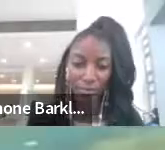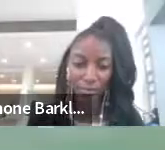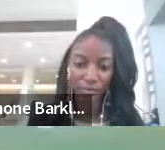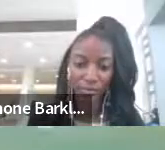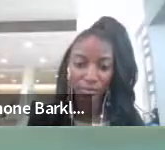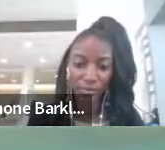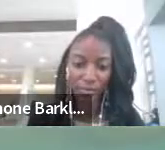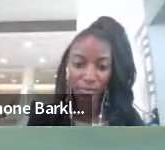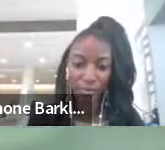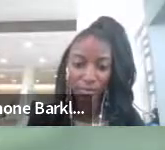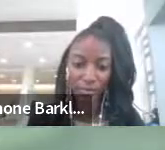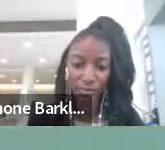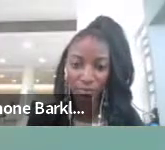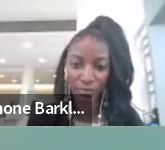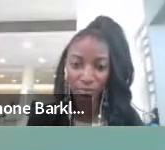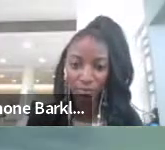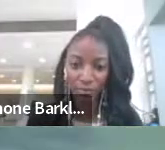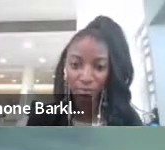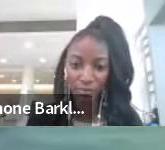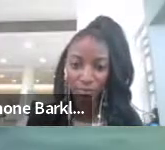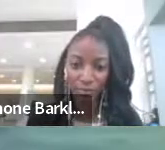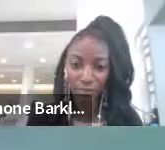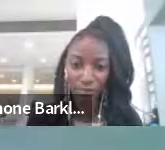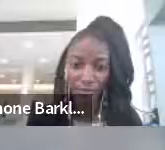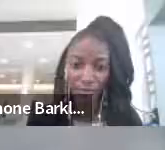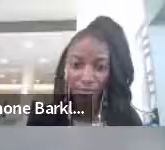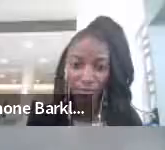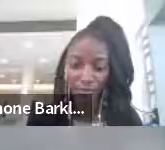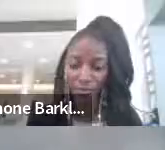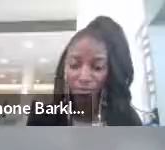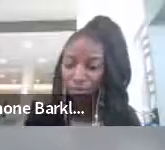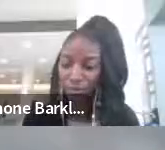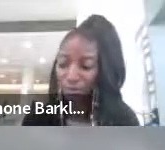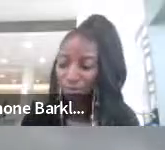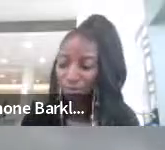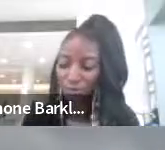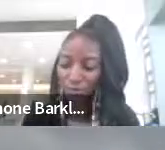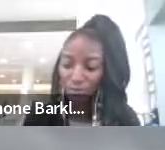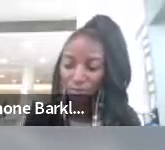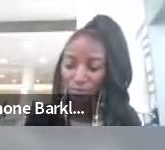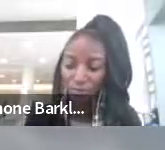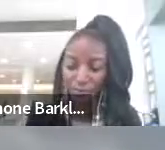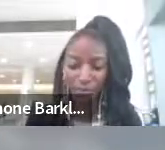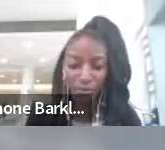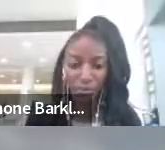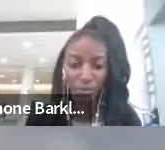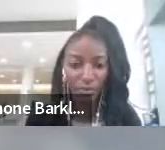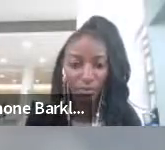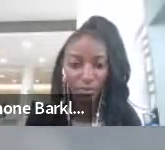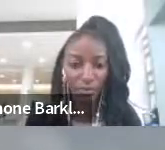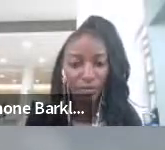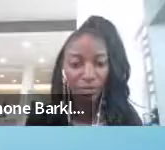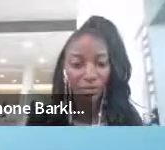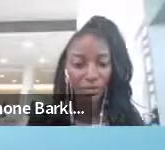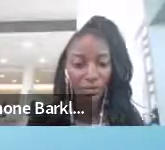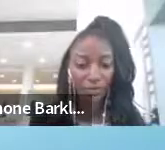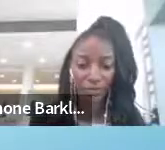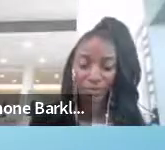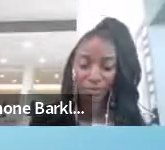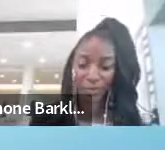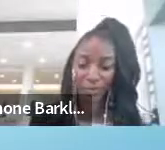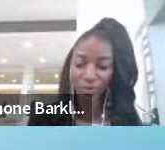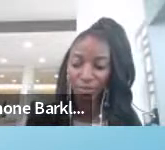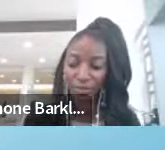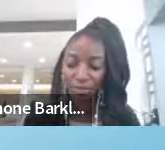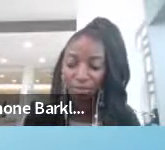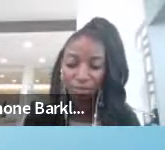call that derelict fishing gear, and it's marine debris. Have you ever seen an old boat left behind on a shoreline?